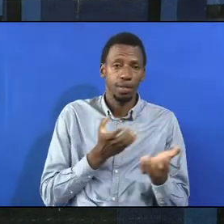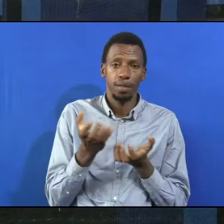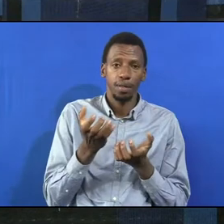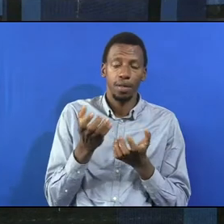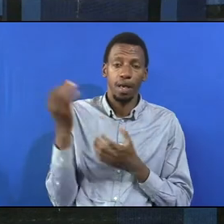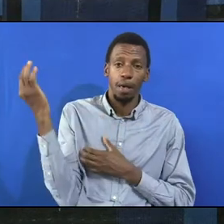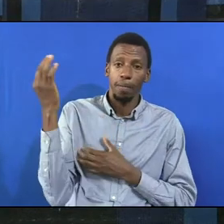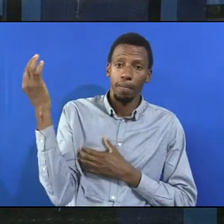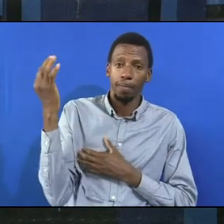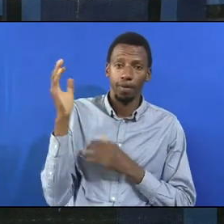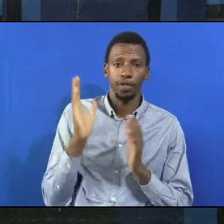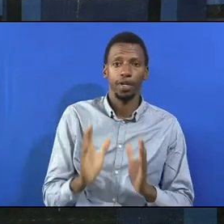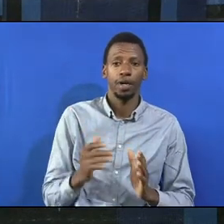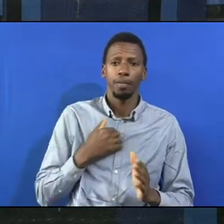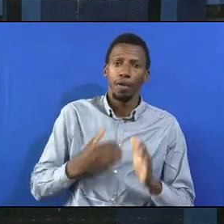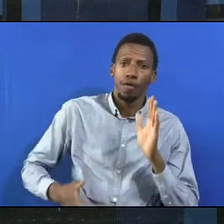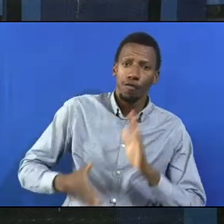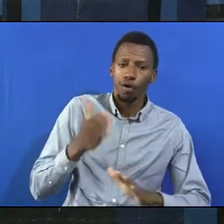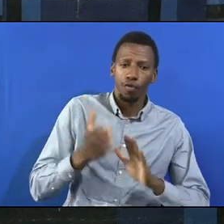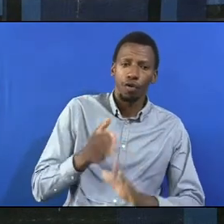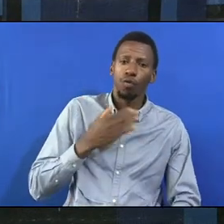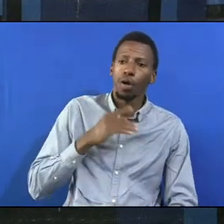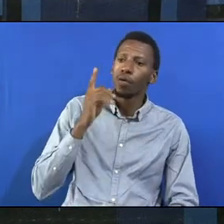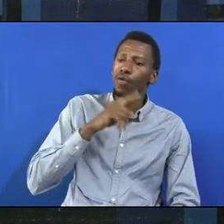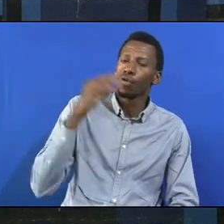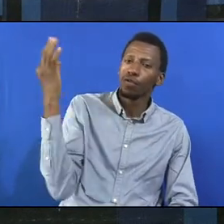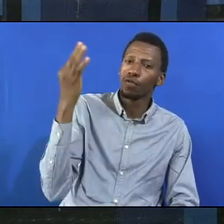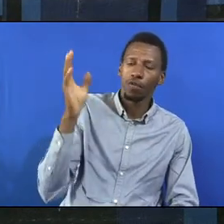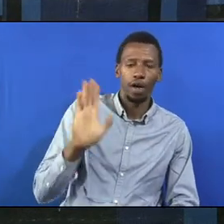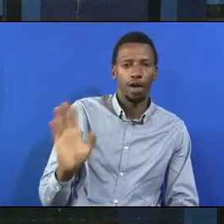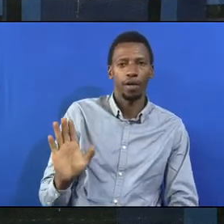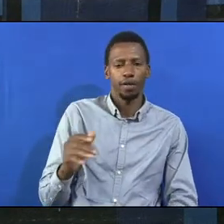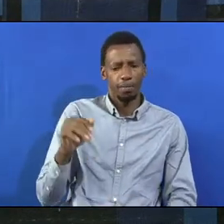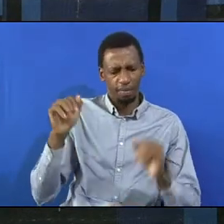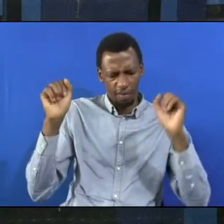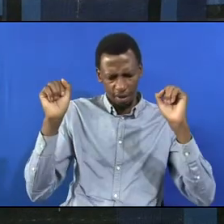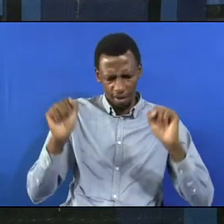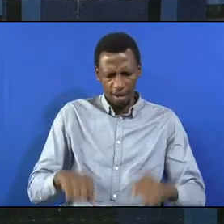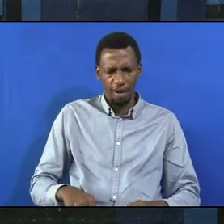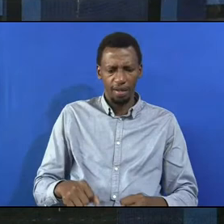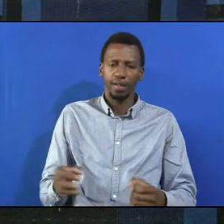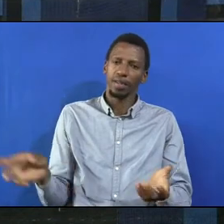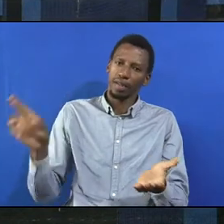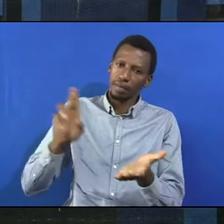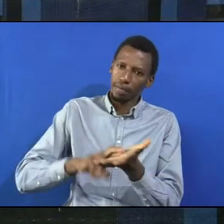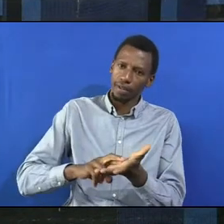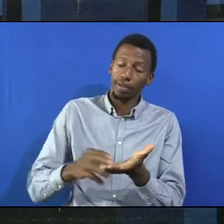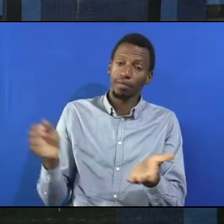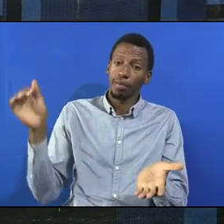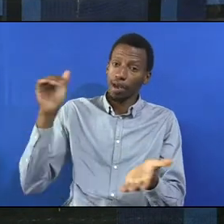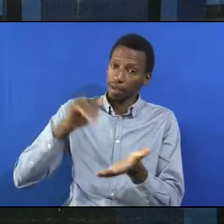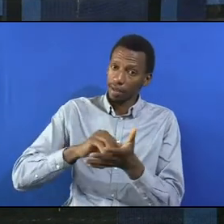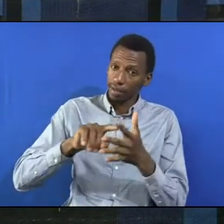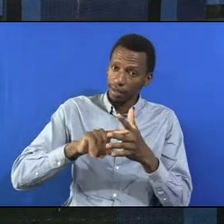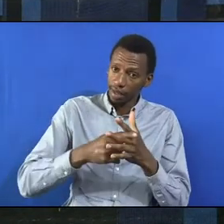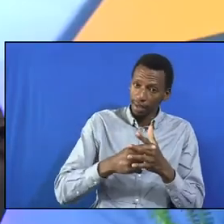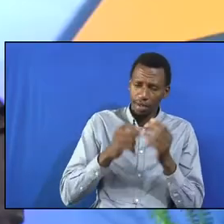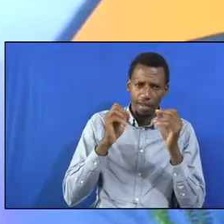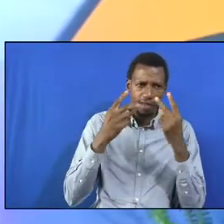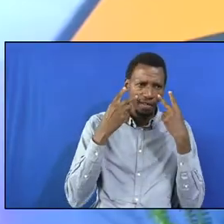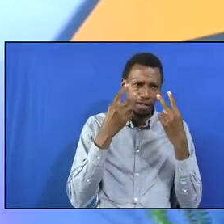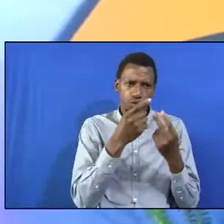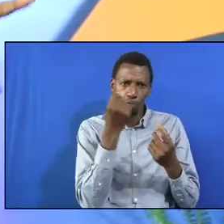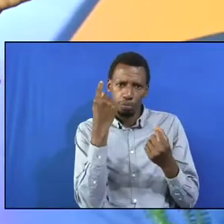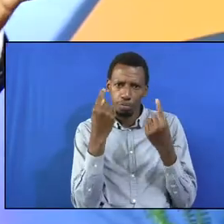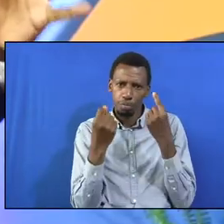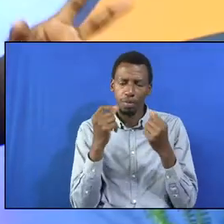So I'm not in a hurry to end this sermon. I can always begin again in case I notice you did not understand. So I'm beginning. Are we together, friends?